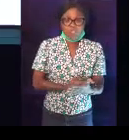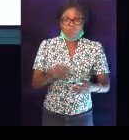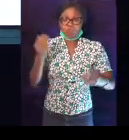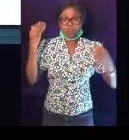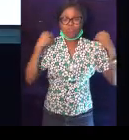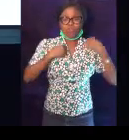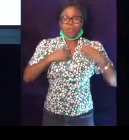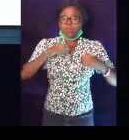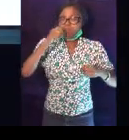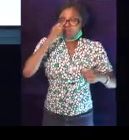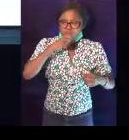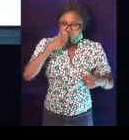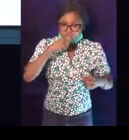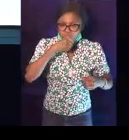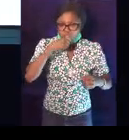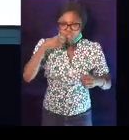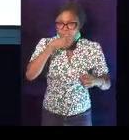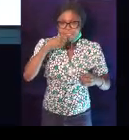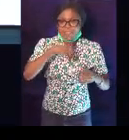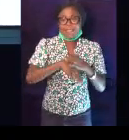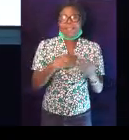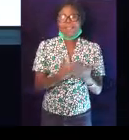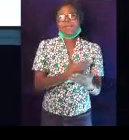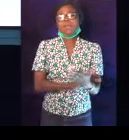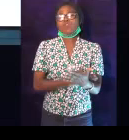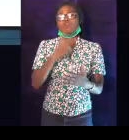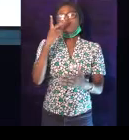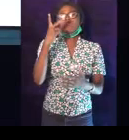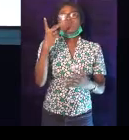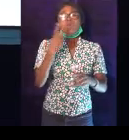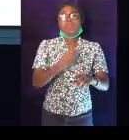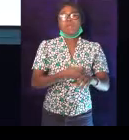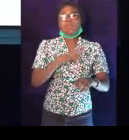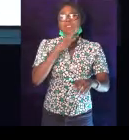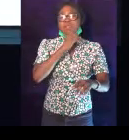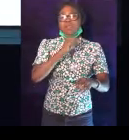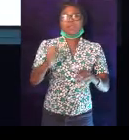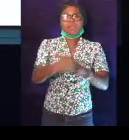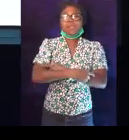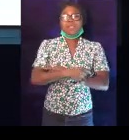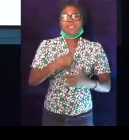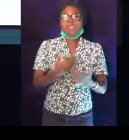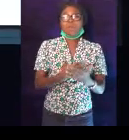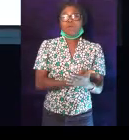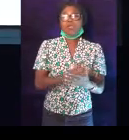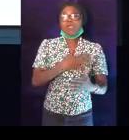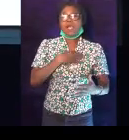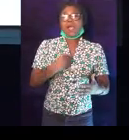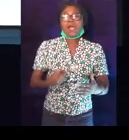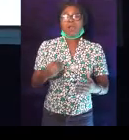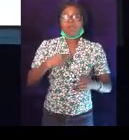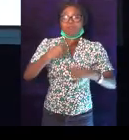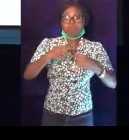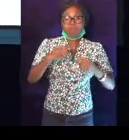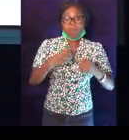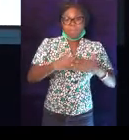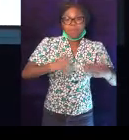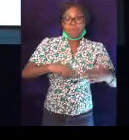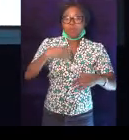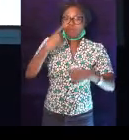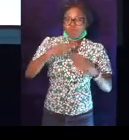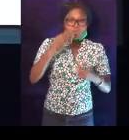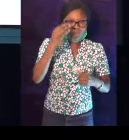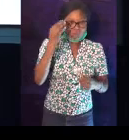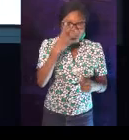morning and in the evening. You brush your teeth. You brush your teeth 2 times a day, in the morning and before going to